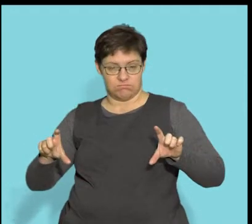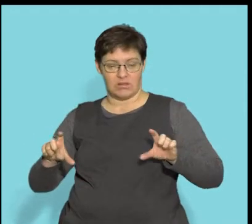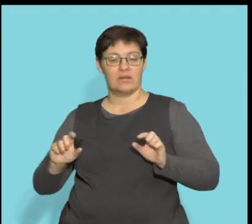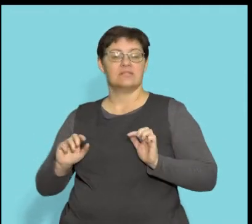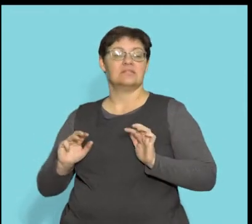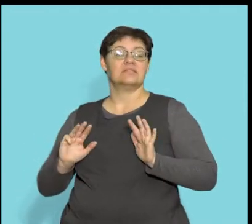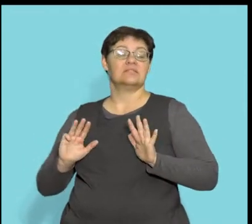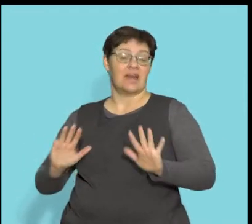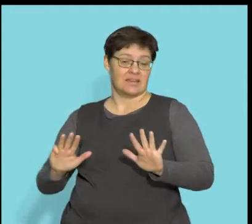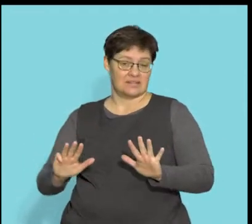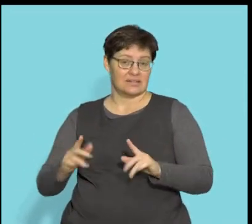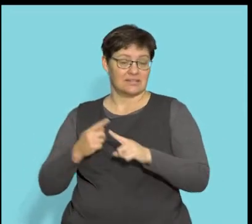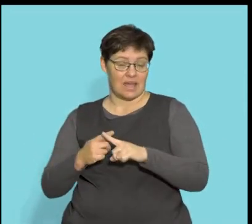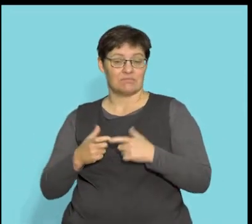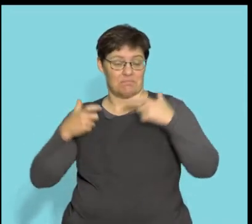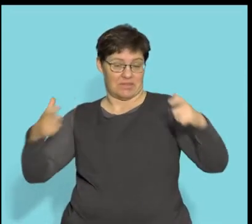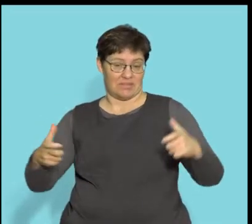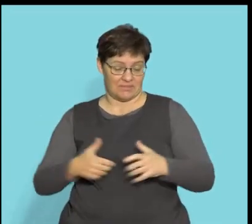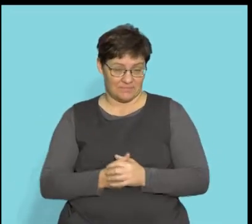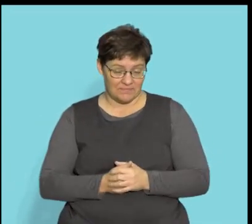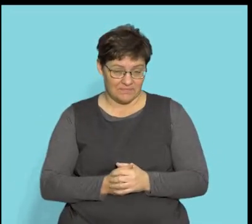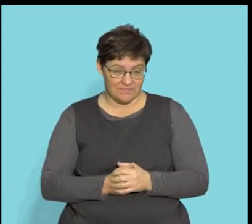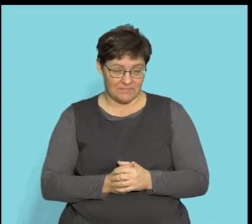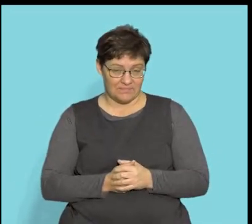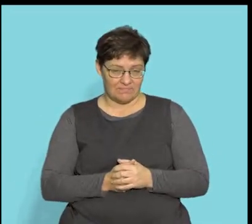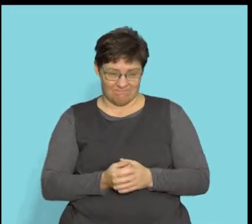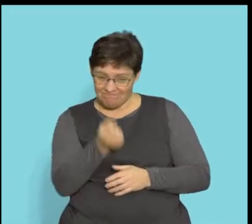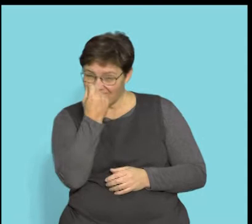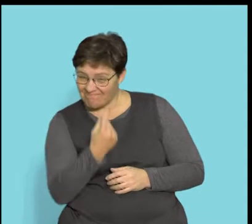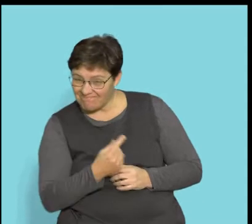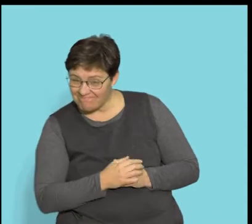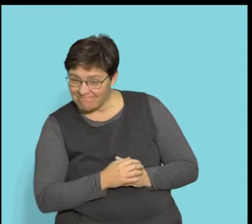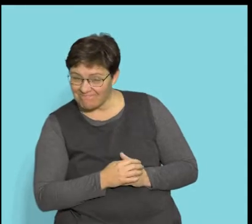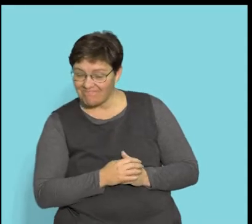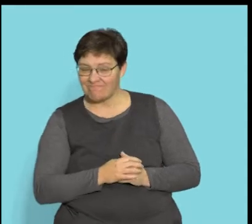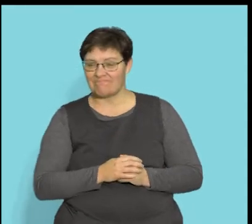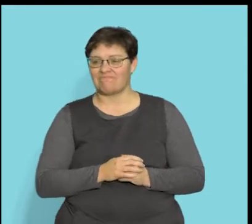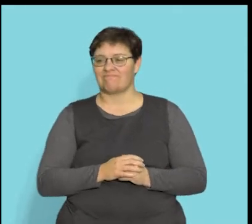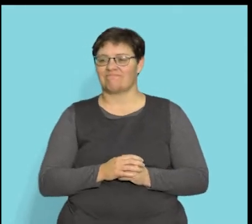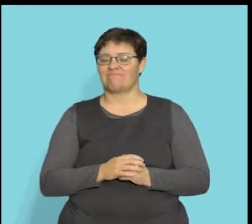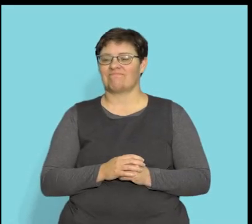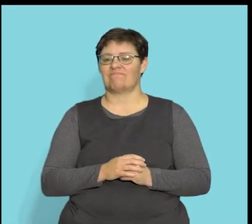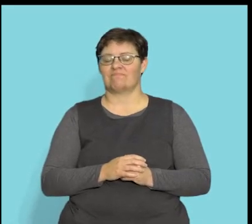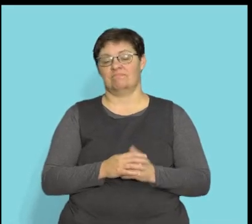area of this rectangle 9 times larger. Great. I hope everyone's with me.